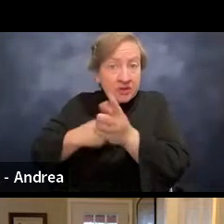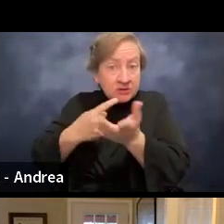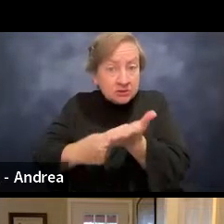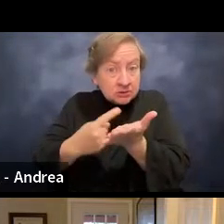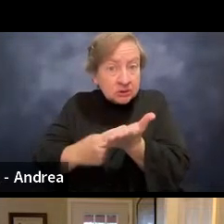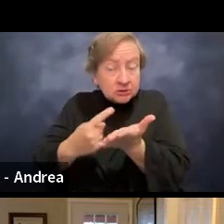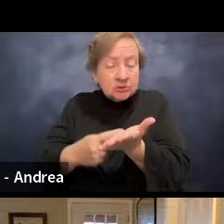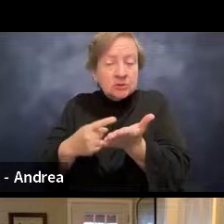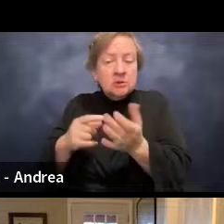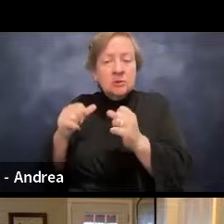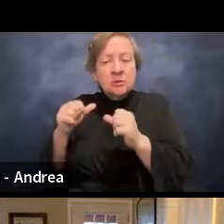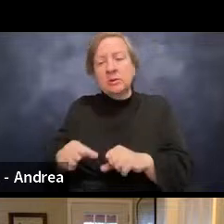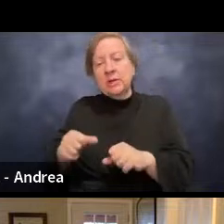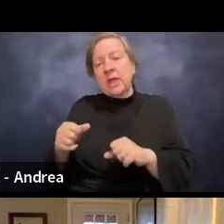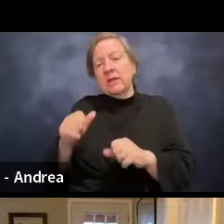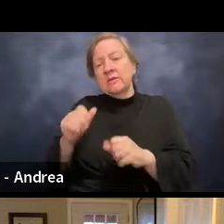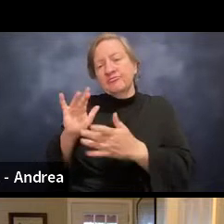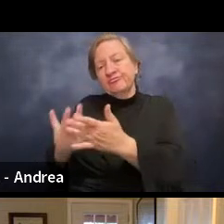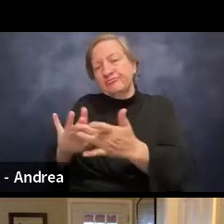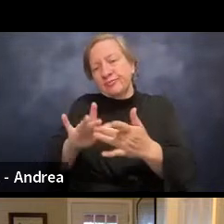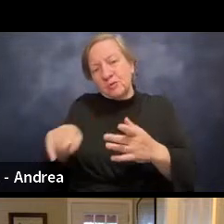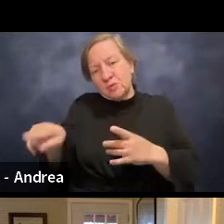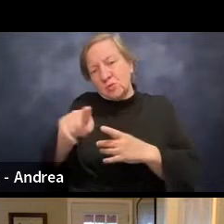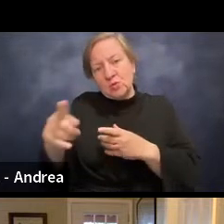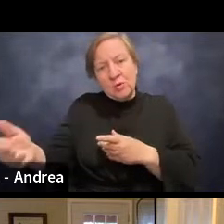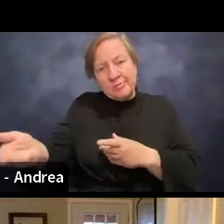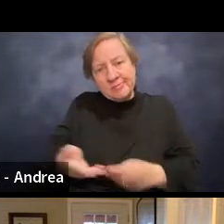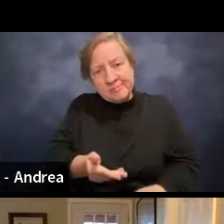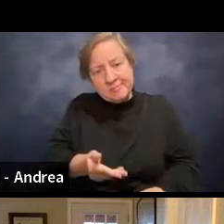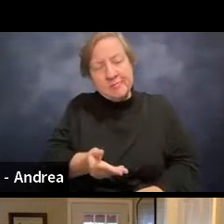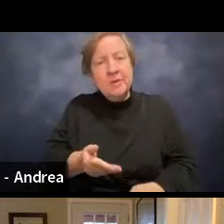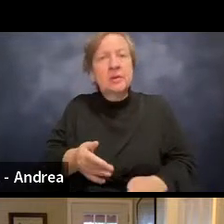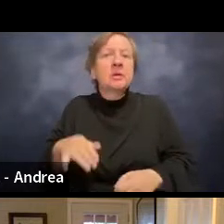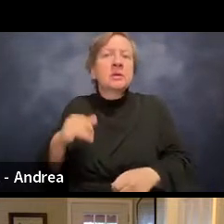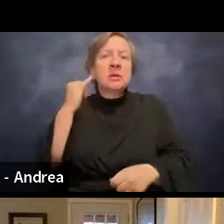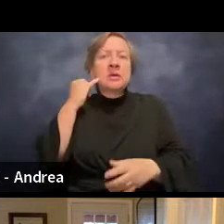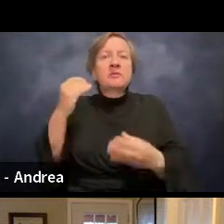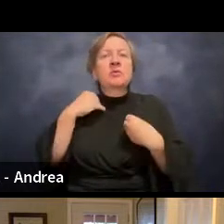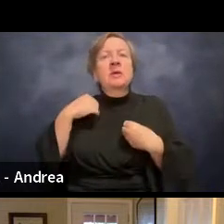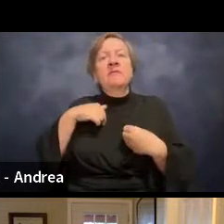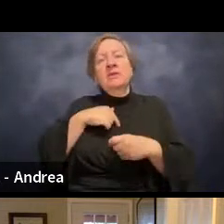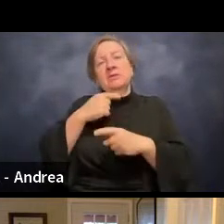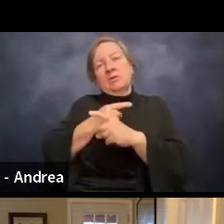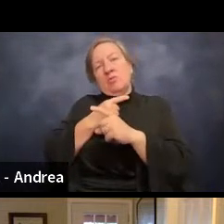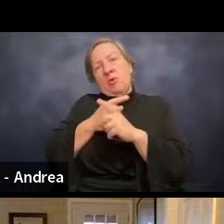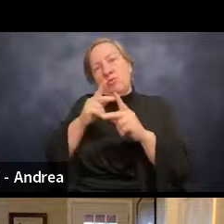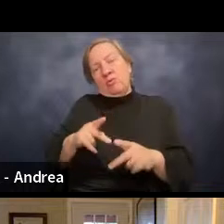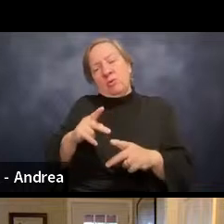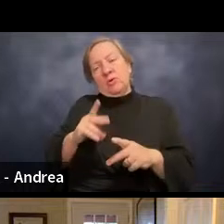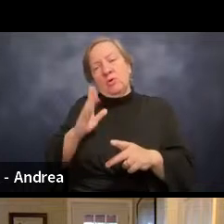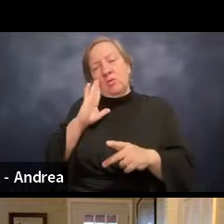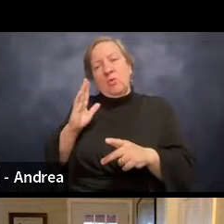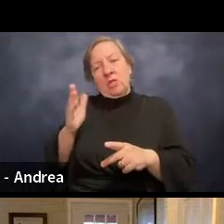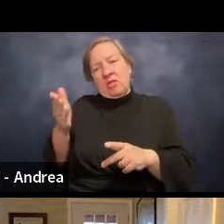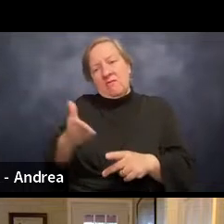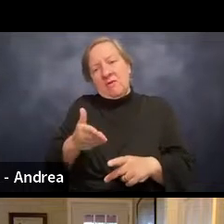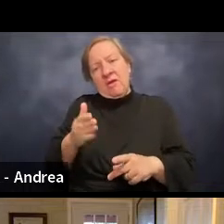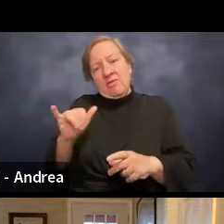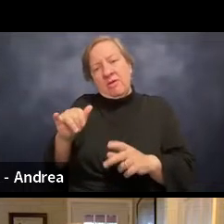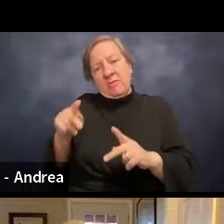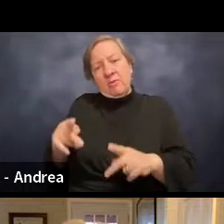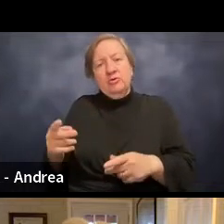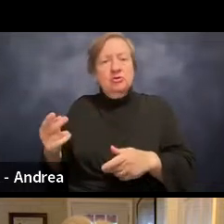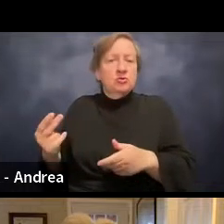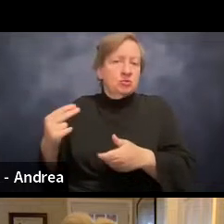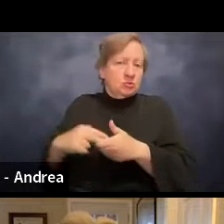We'll make sure we reach out to you guys, and if you give us the appropriate person, we'll get them an invite to sit in with